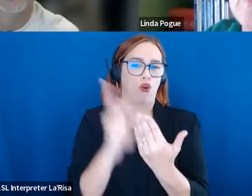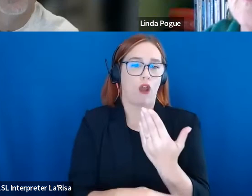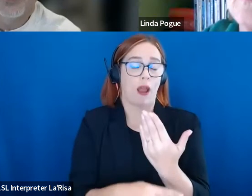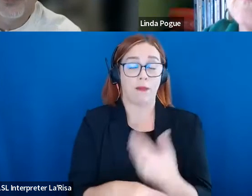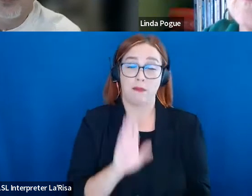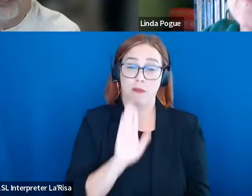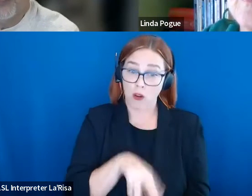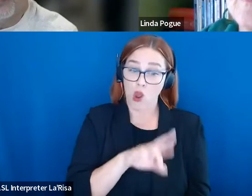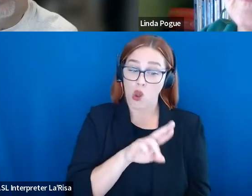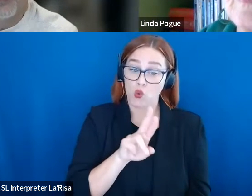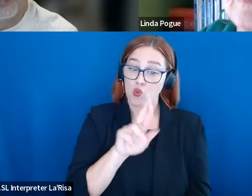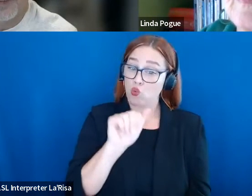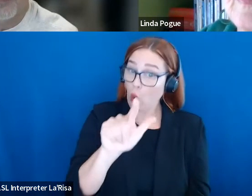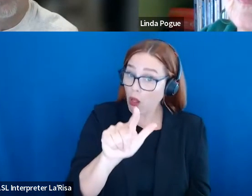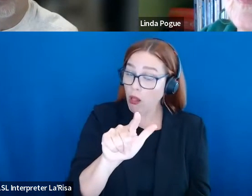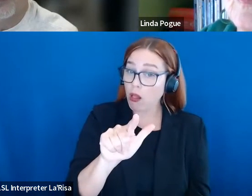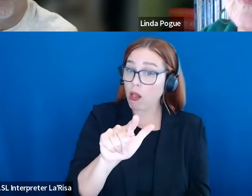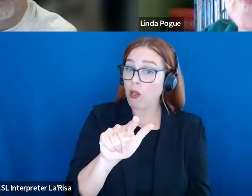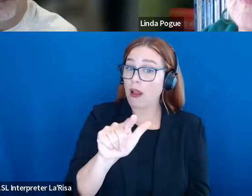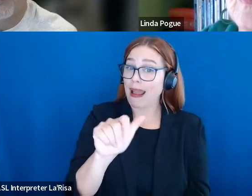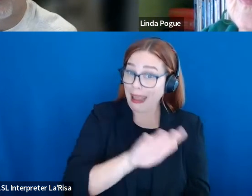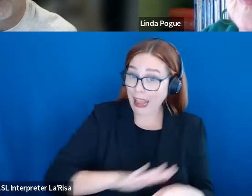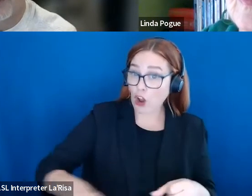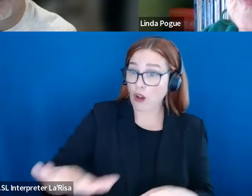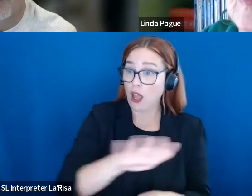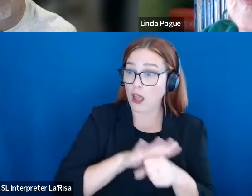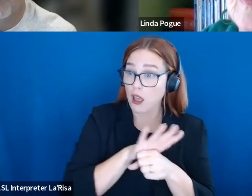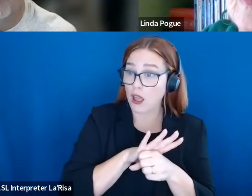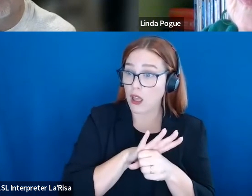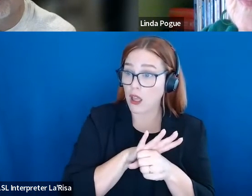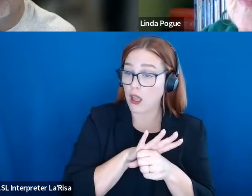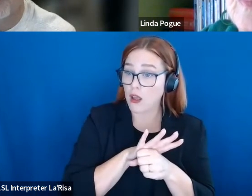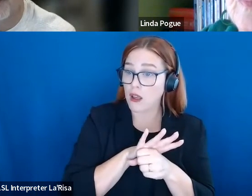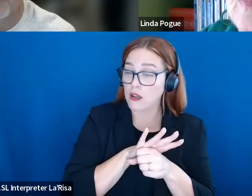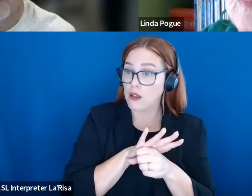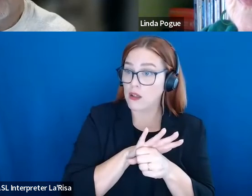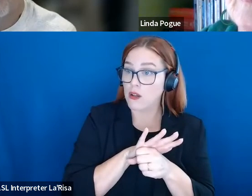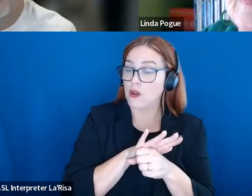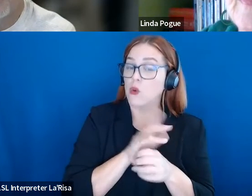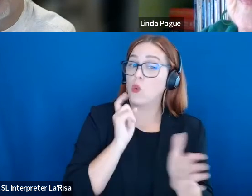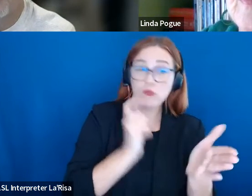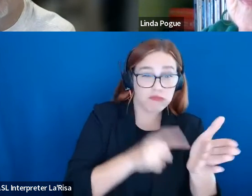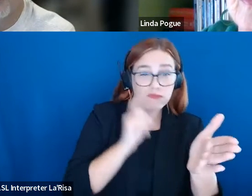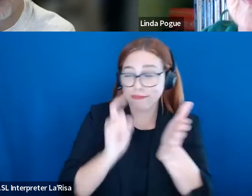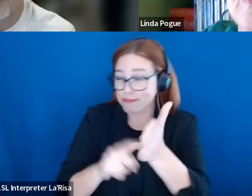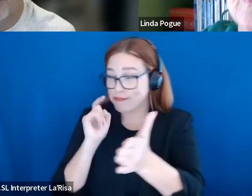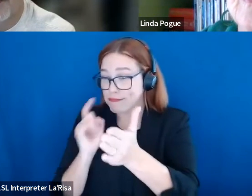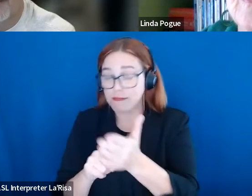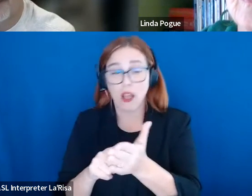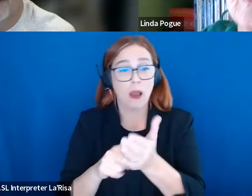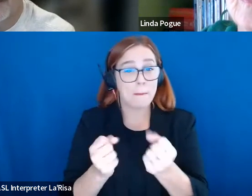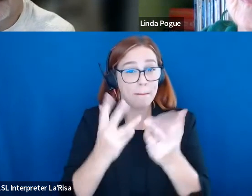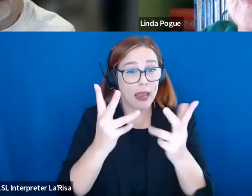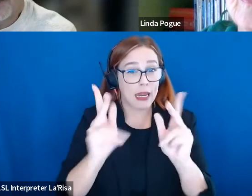area, you know, it started as we found out so many of the consumers we serve, transportation was one of their